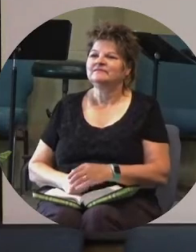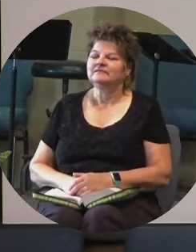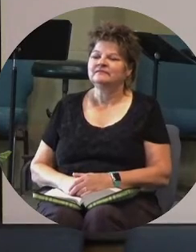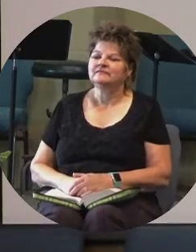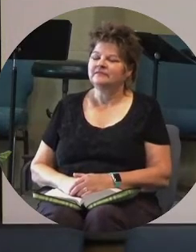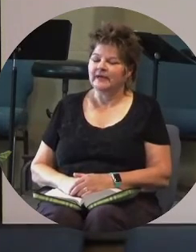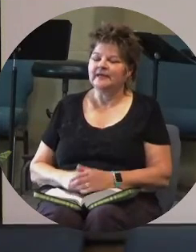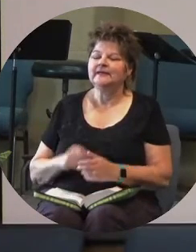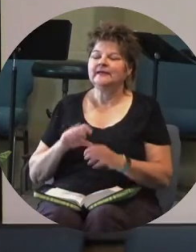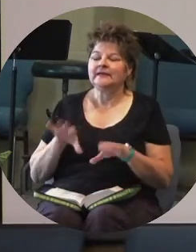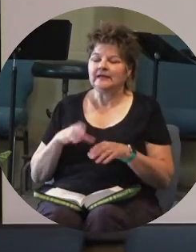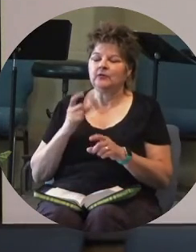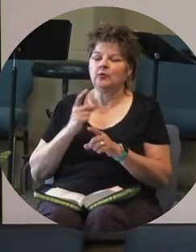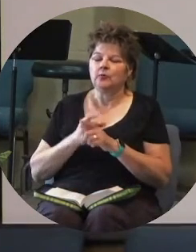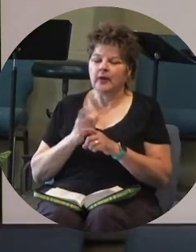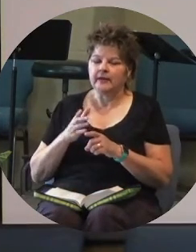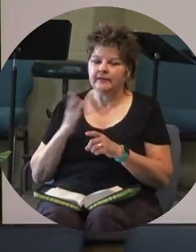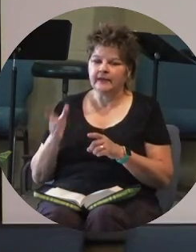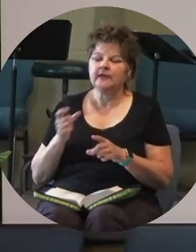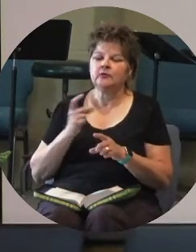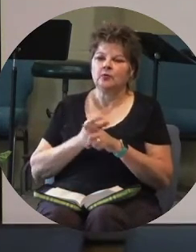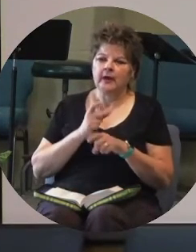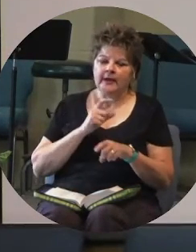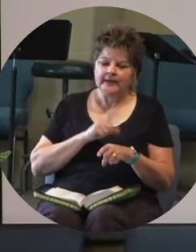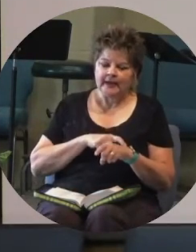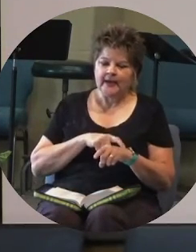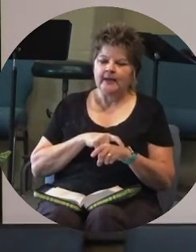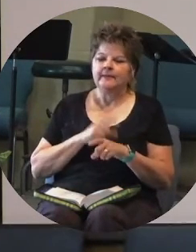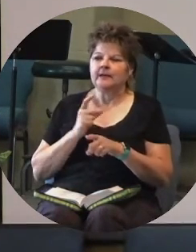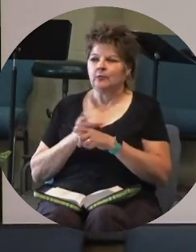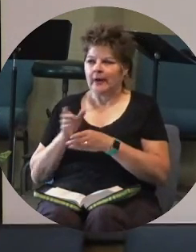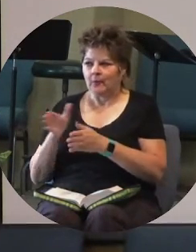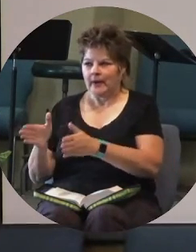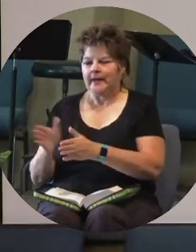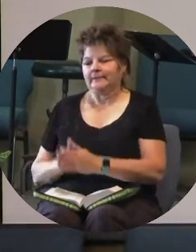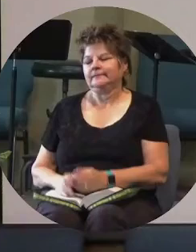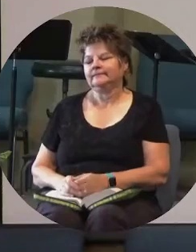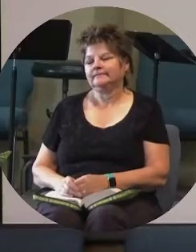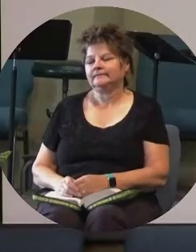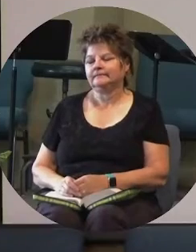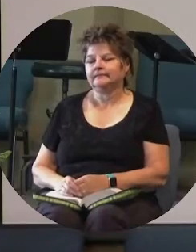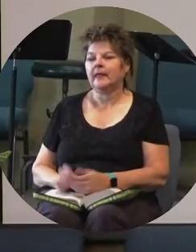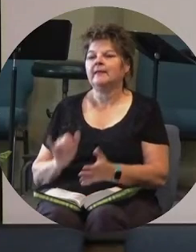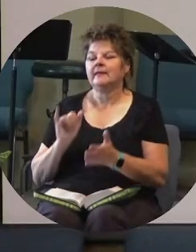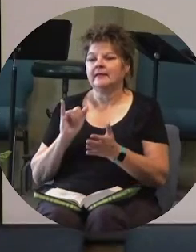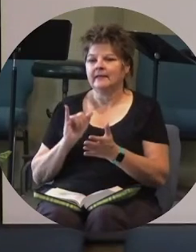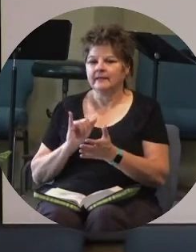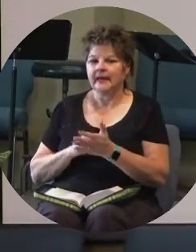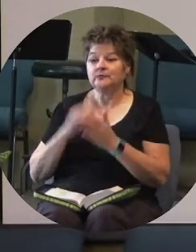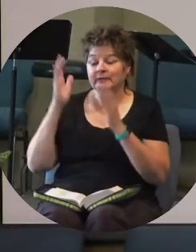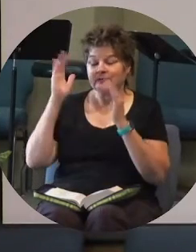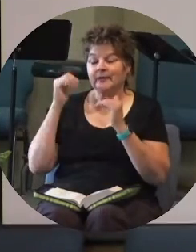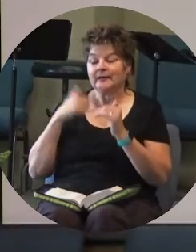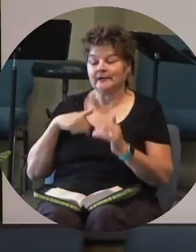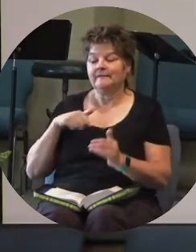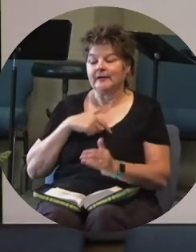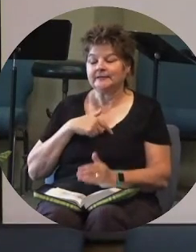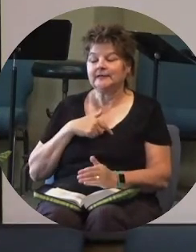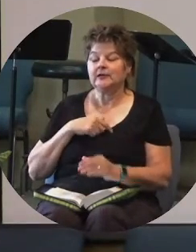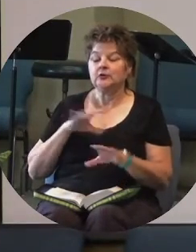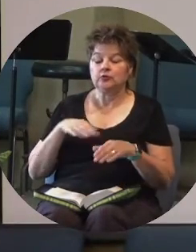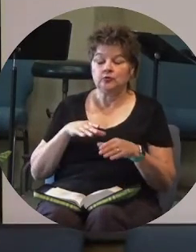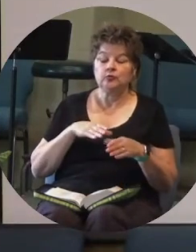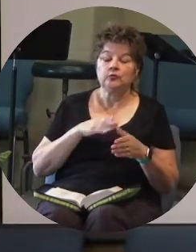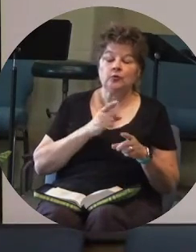But he did the right thing at the right time in the right way. That's what's expected of us, to do the